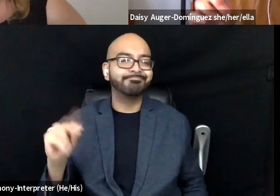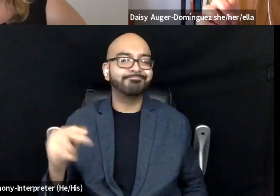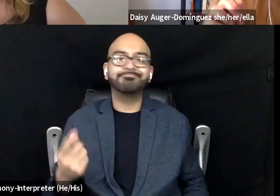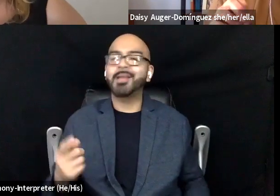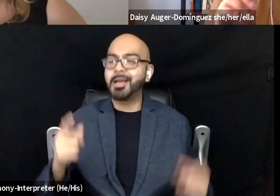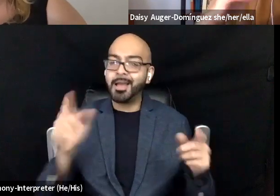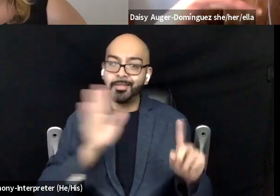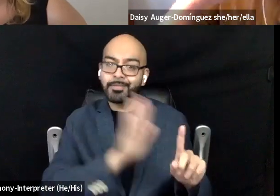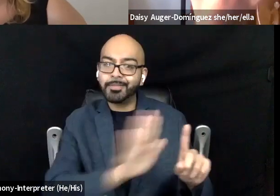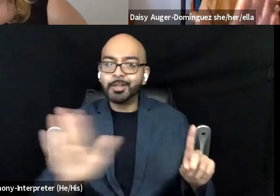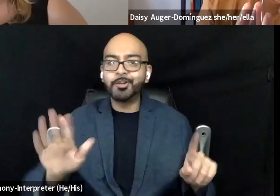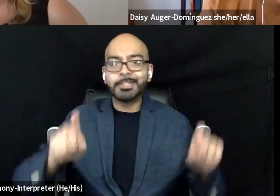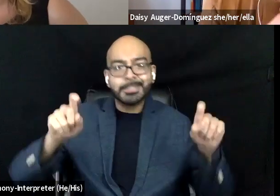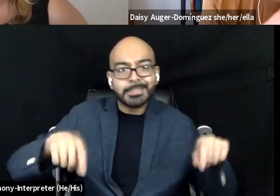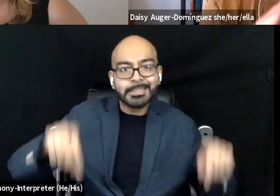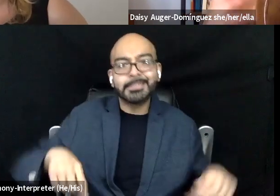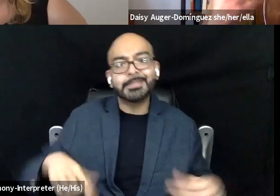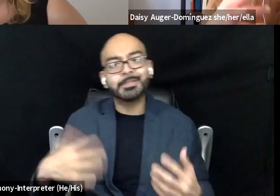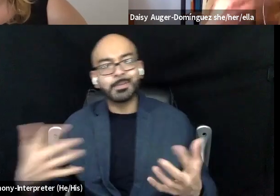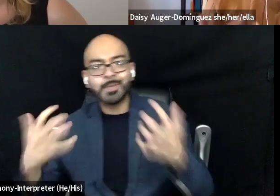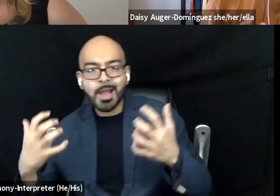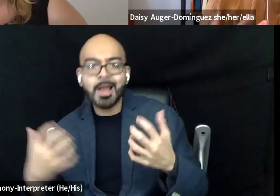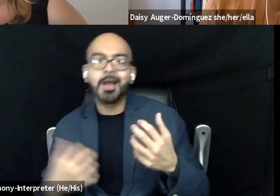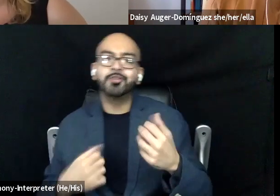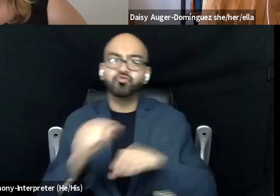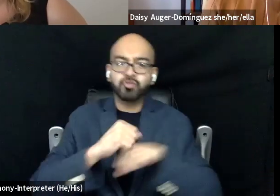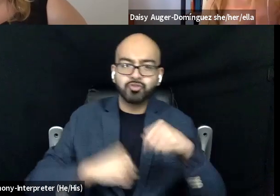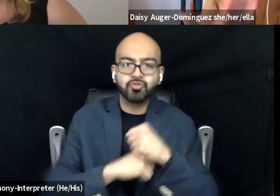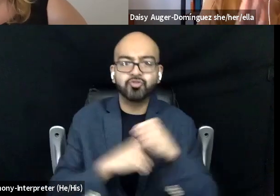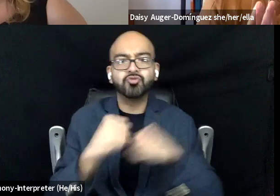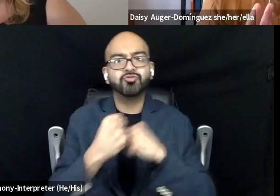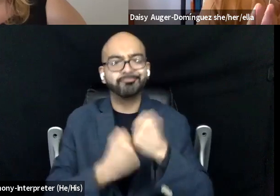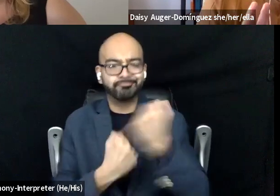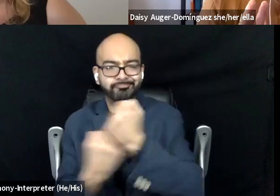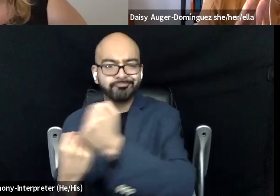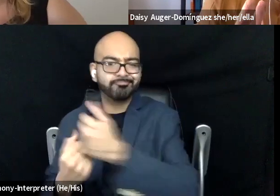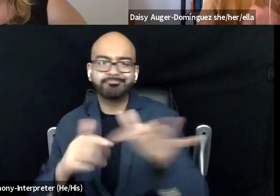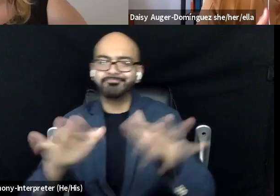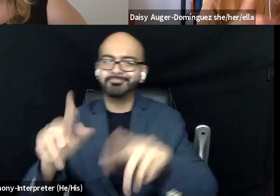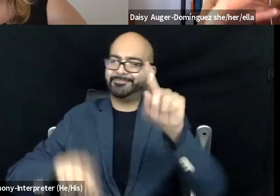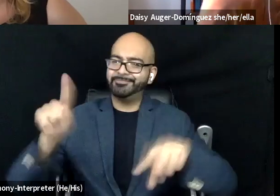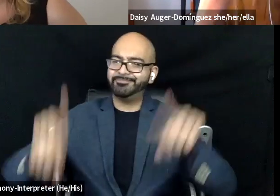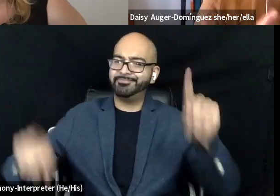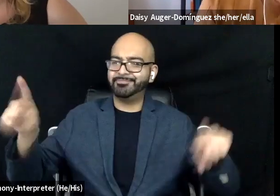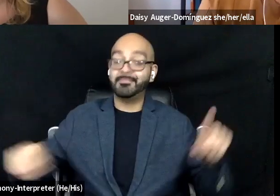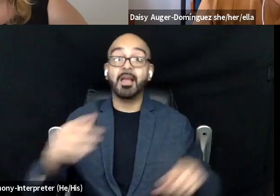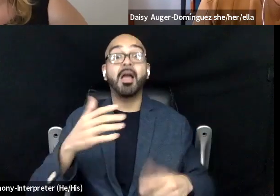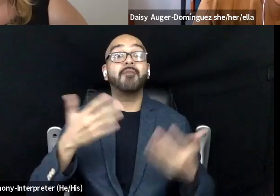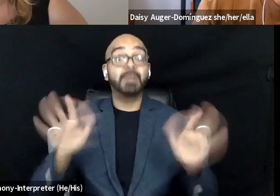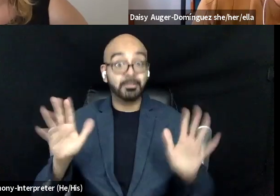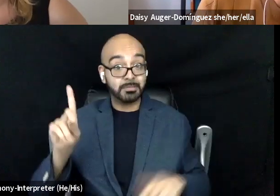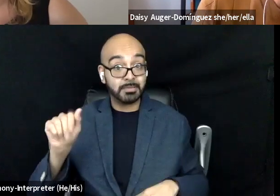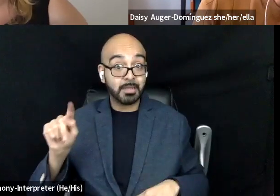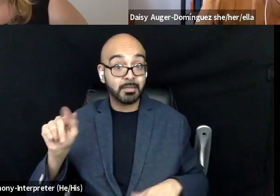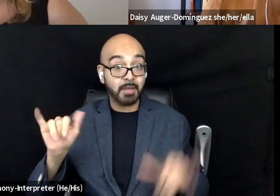wants, support structures are all very different. And then it's about thinking about what isn't being said about